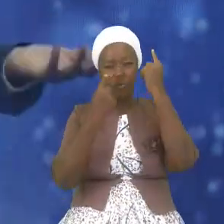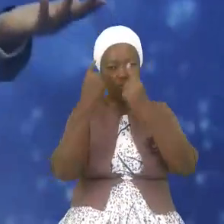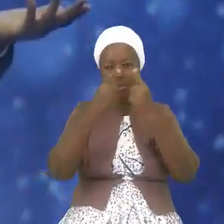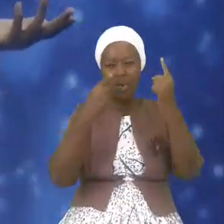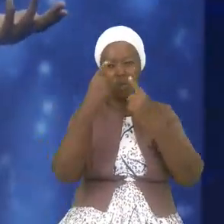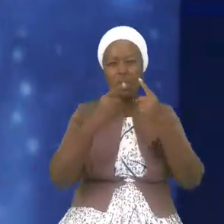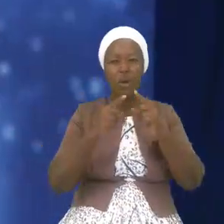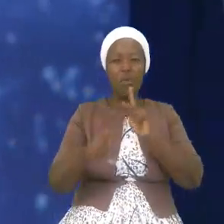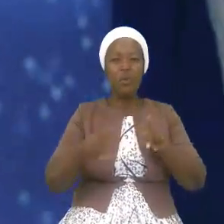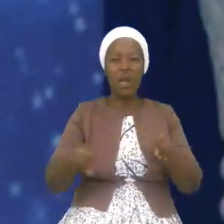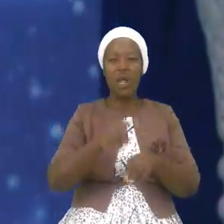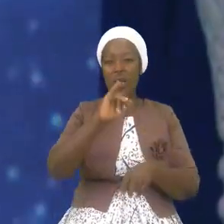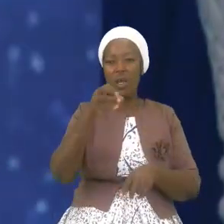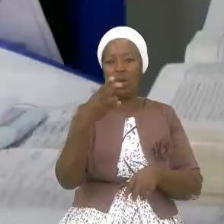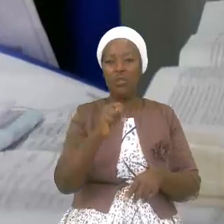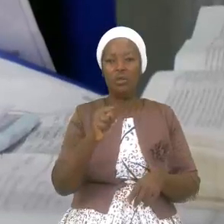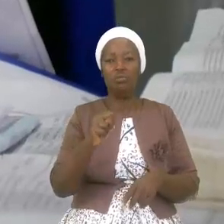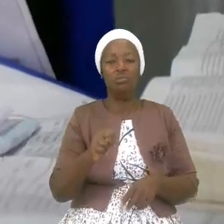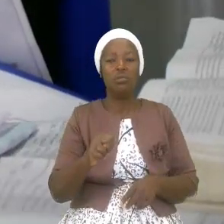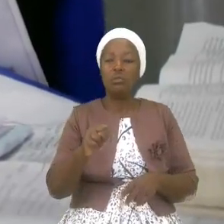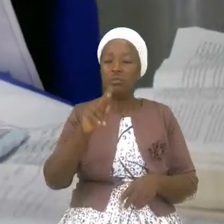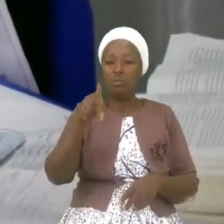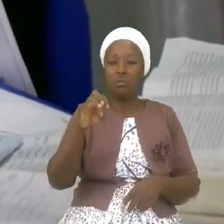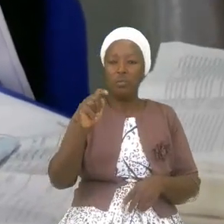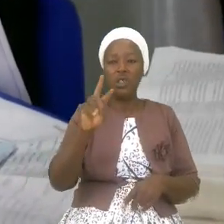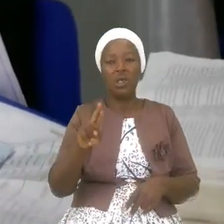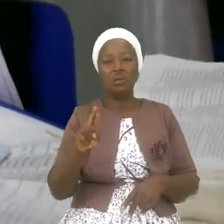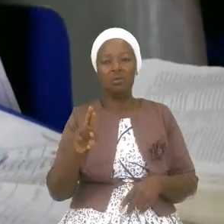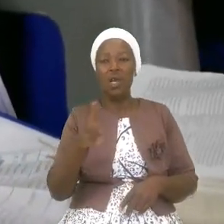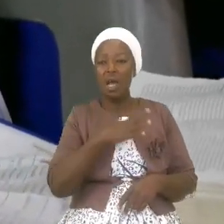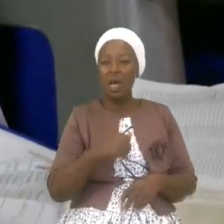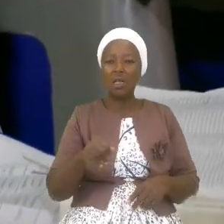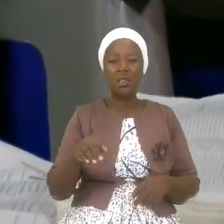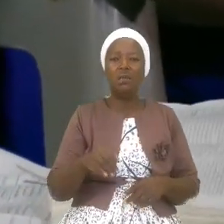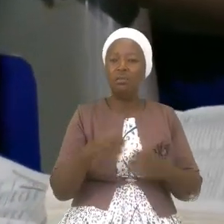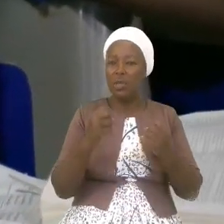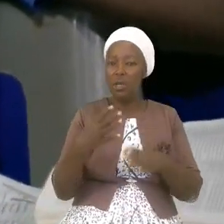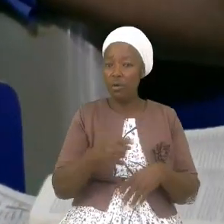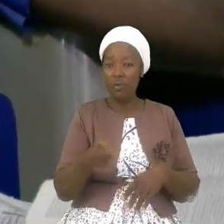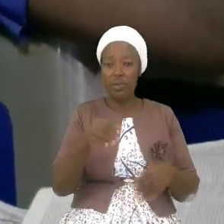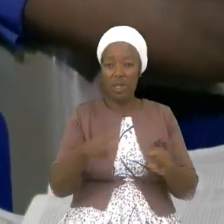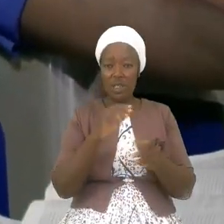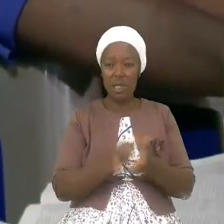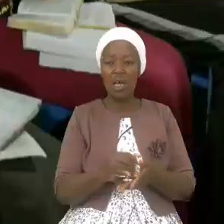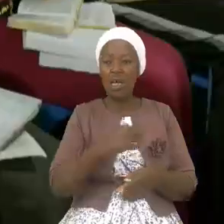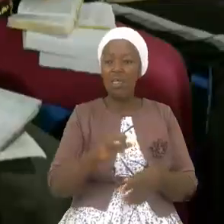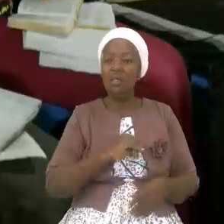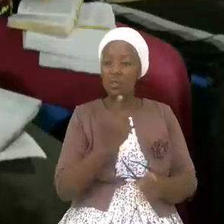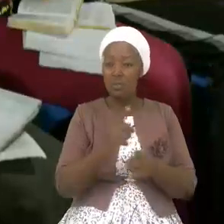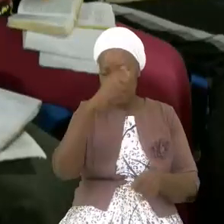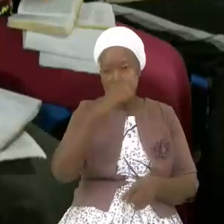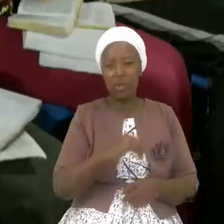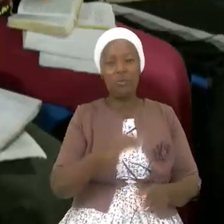like Peter, and by grace, because of Calvary for them, and because of what Christ made for